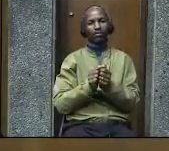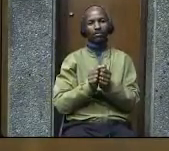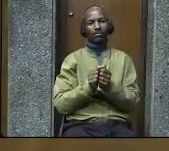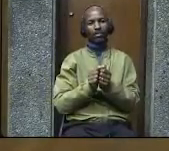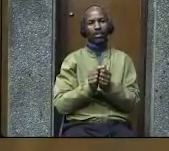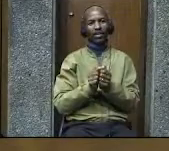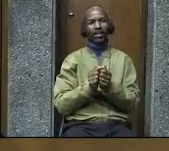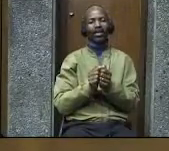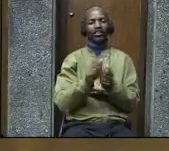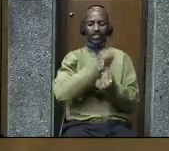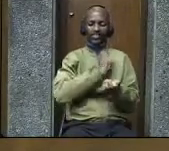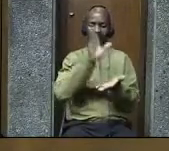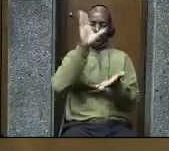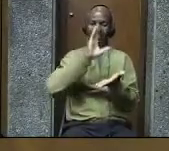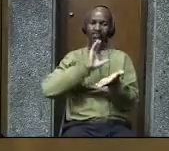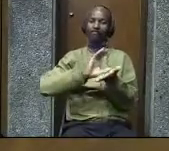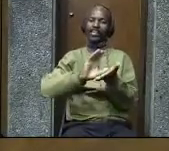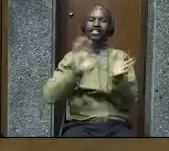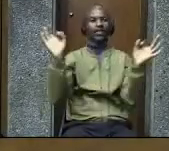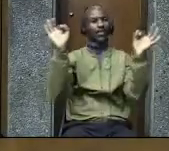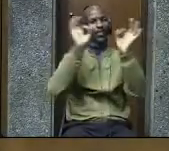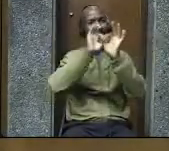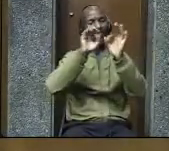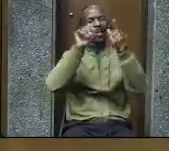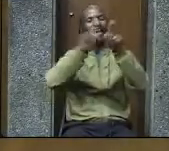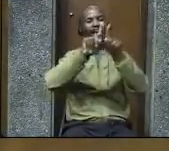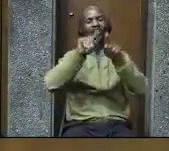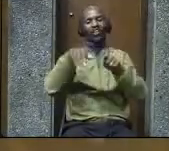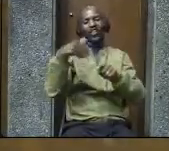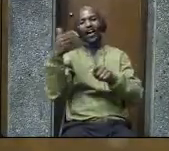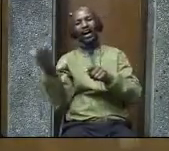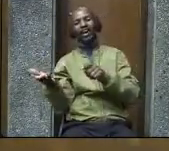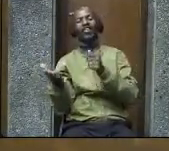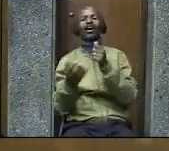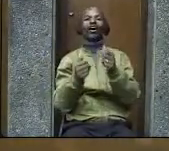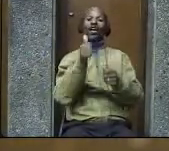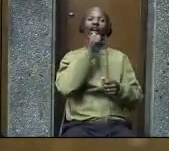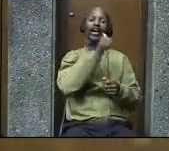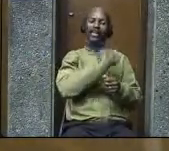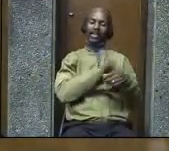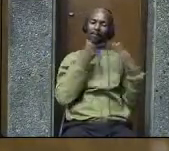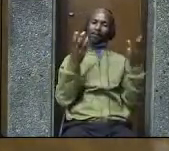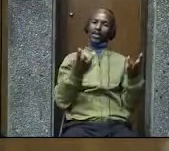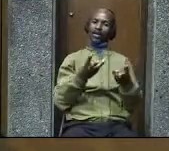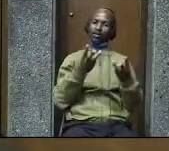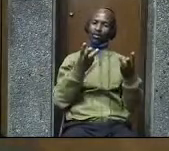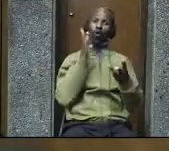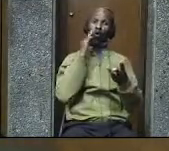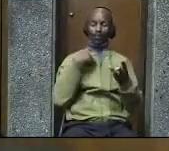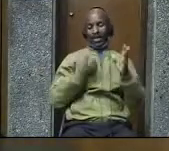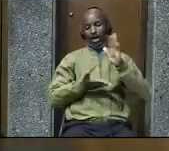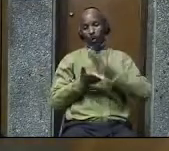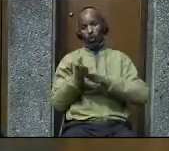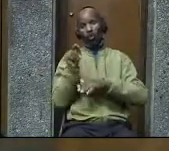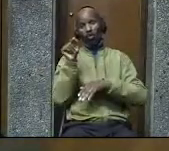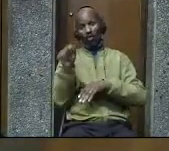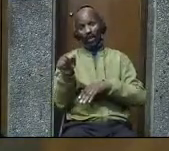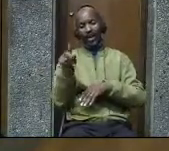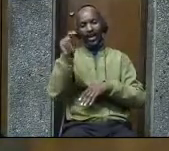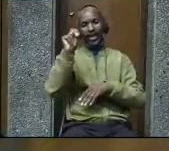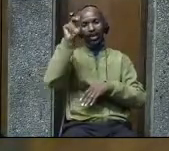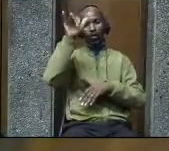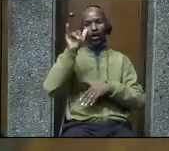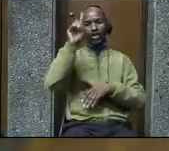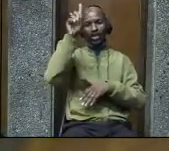trust fund. I think you know the rest, unlike the advantaged people. When I go to